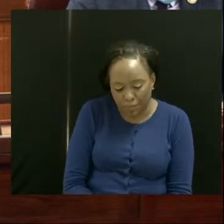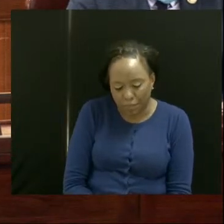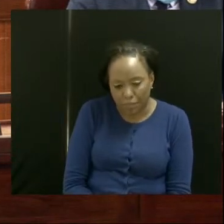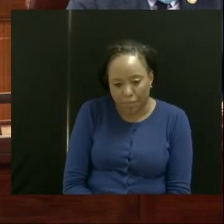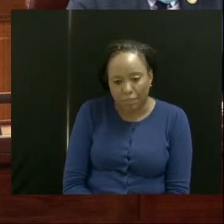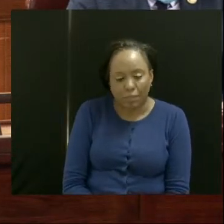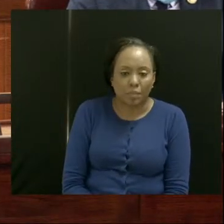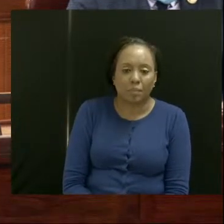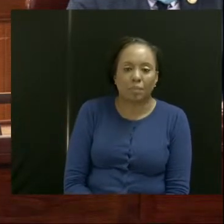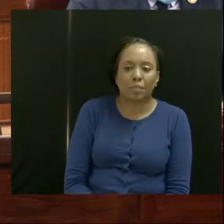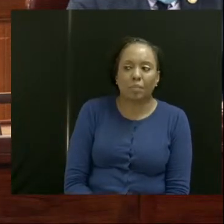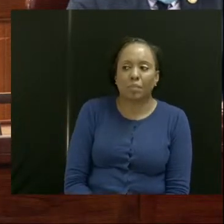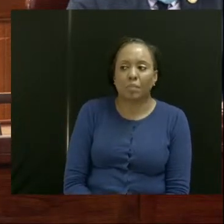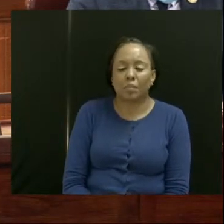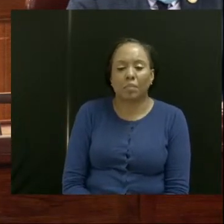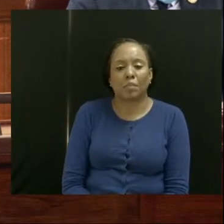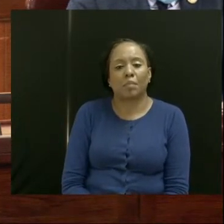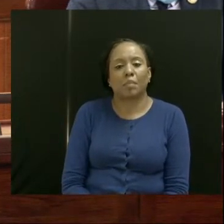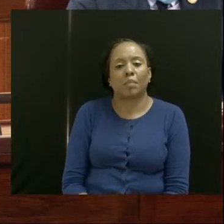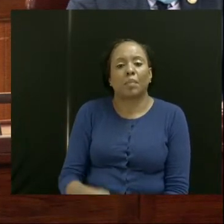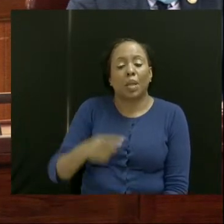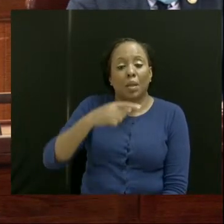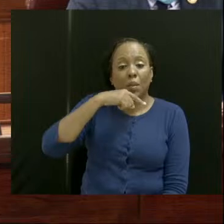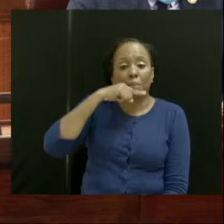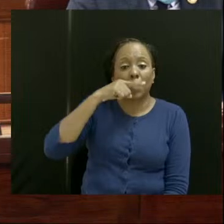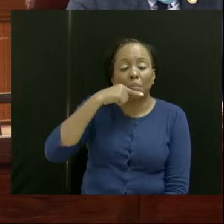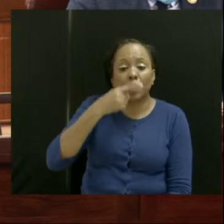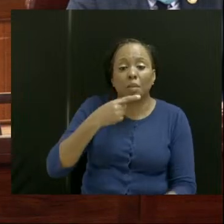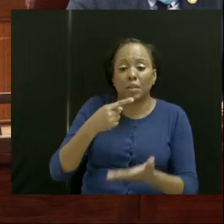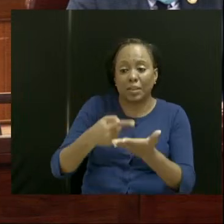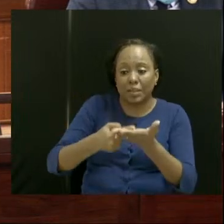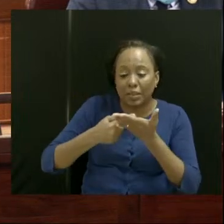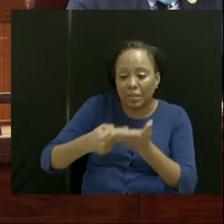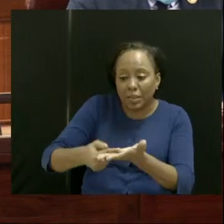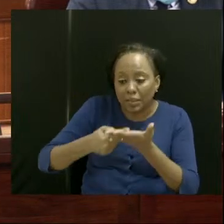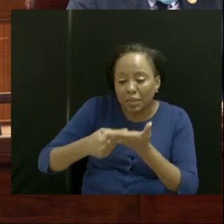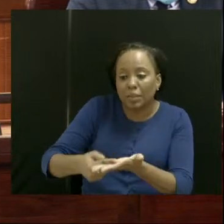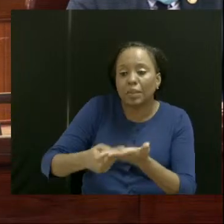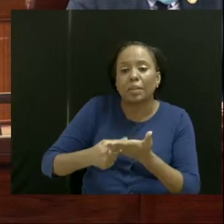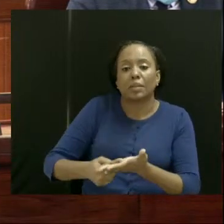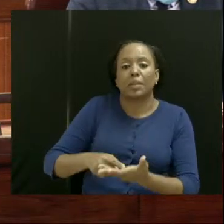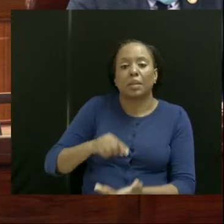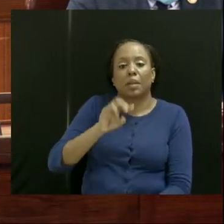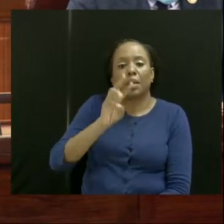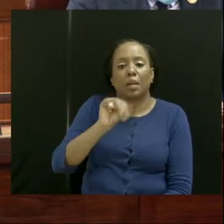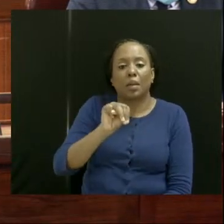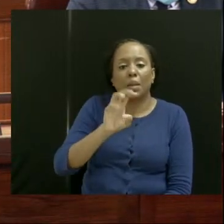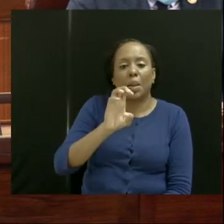media debate by means of articles and editorials